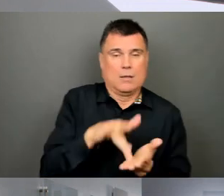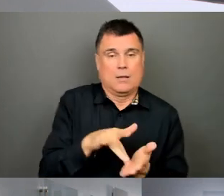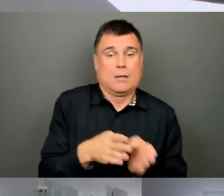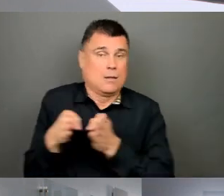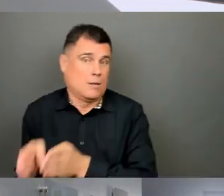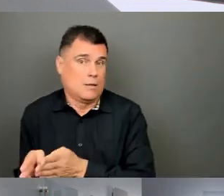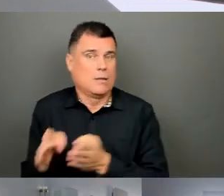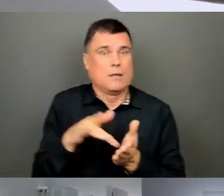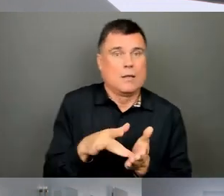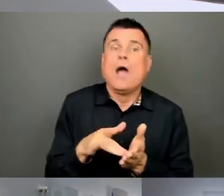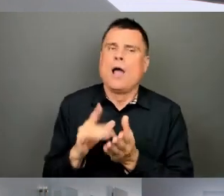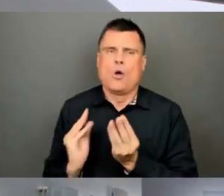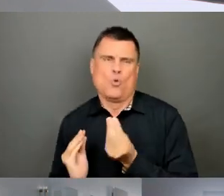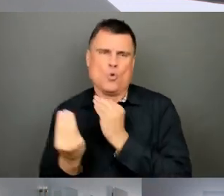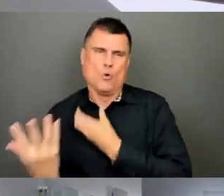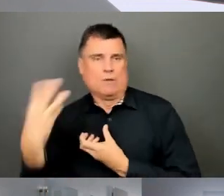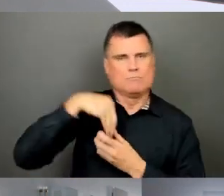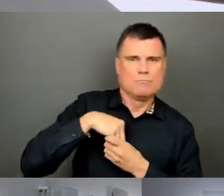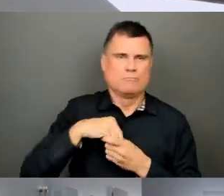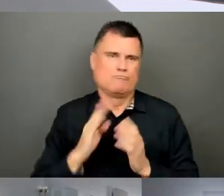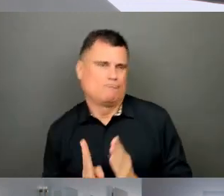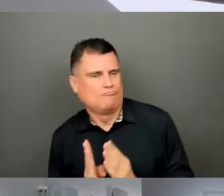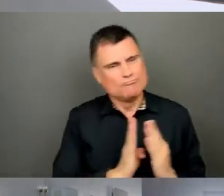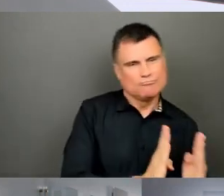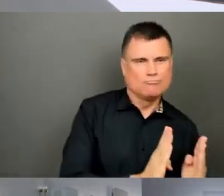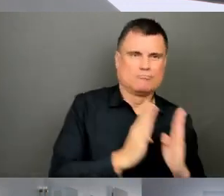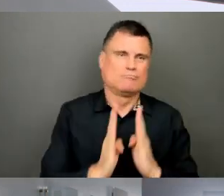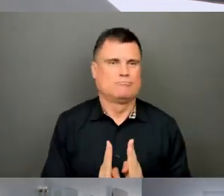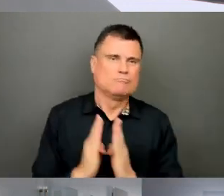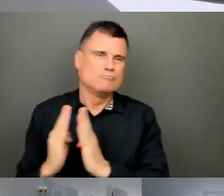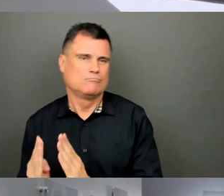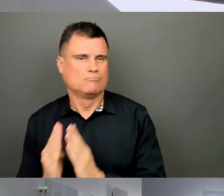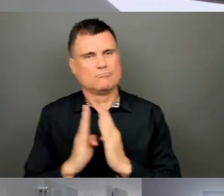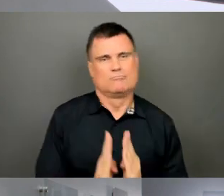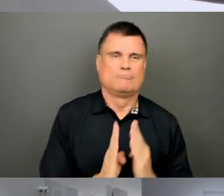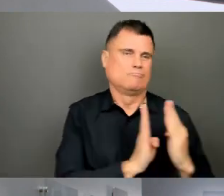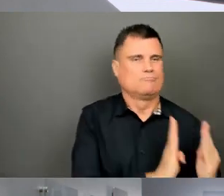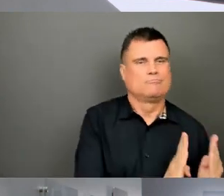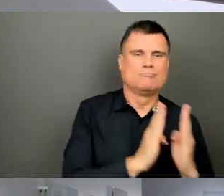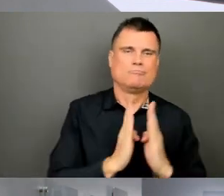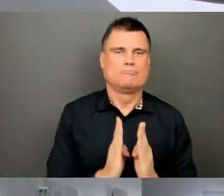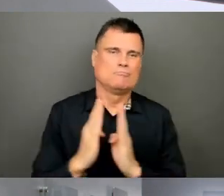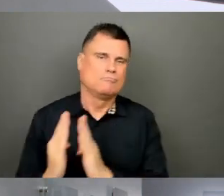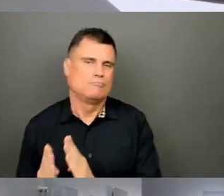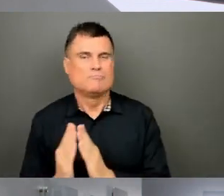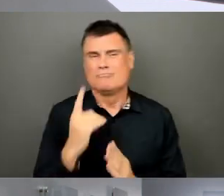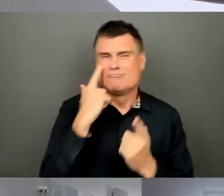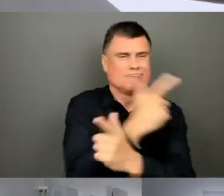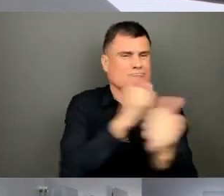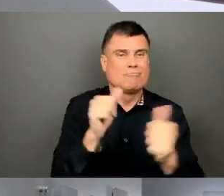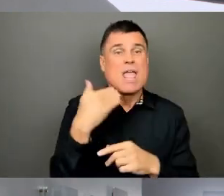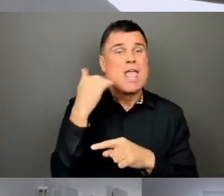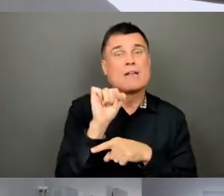together. Left, together with more groove. Right, together. Left, together, right, together. You can pick different